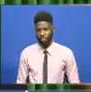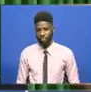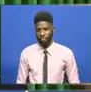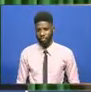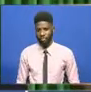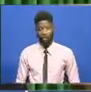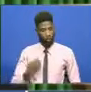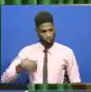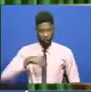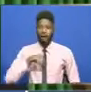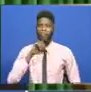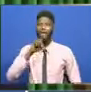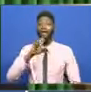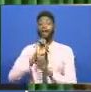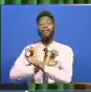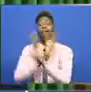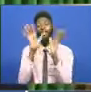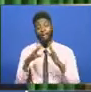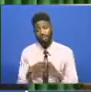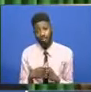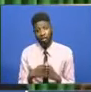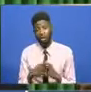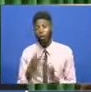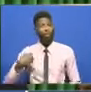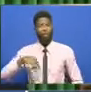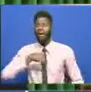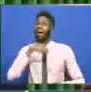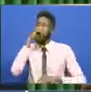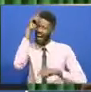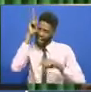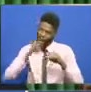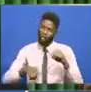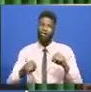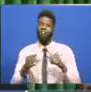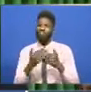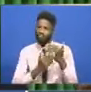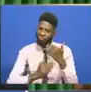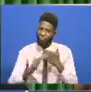Let us be clear that we can no longer afford